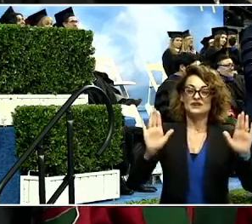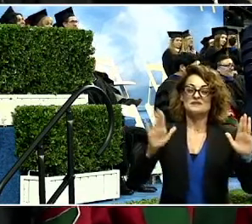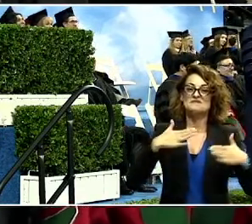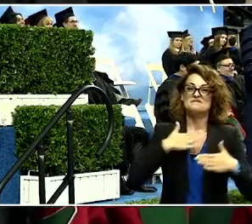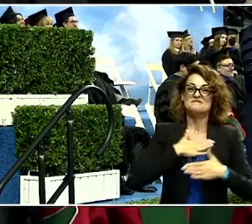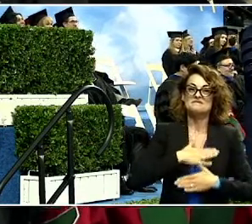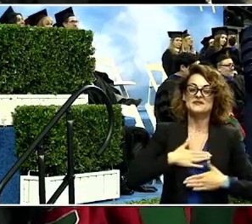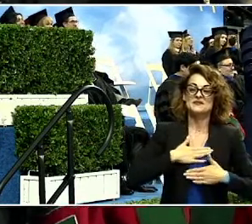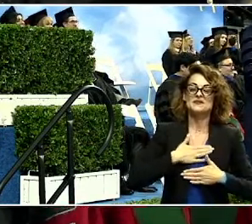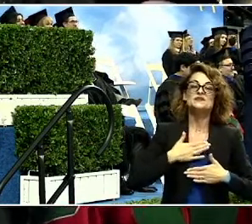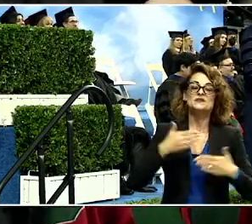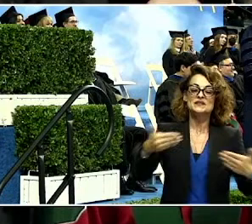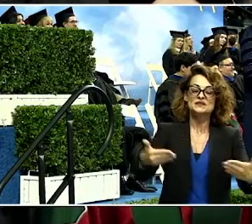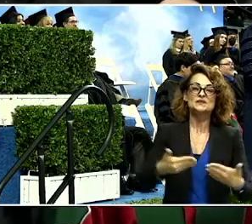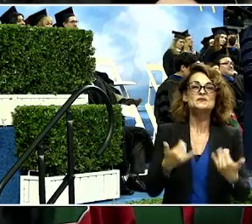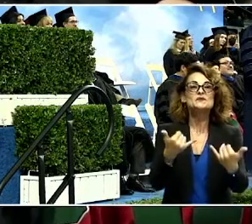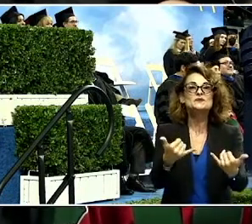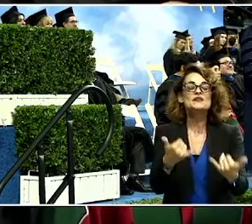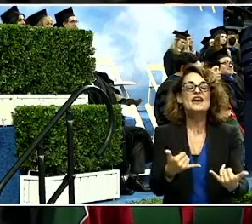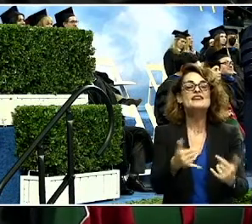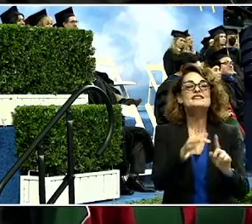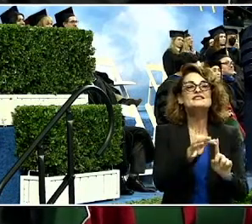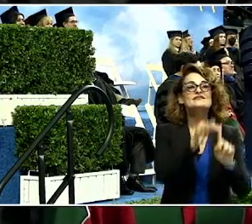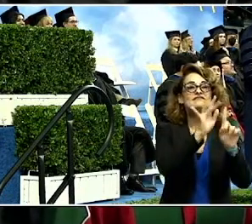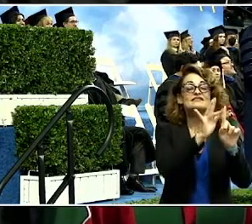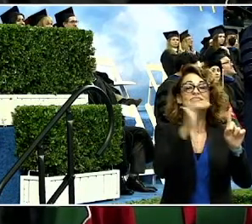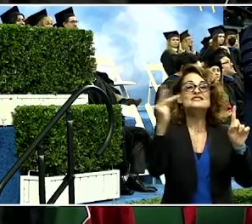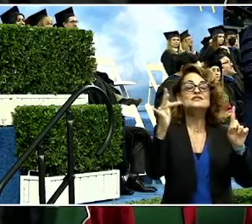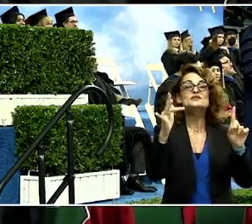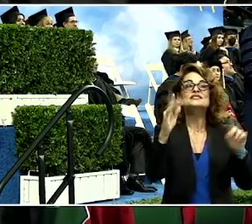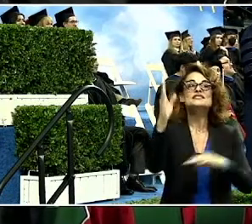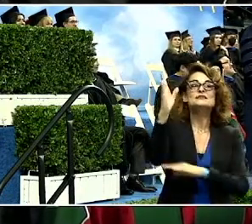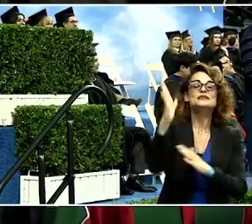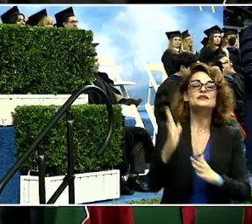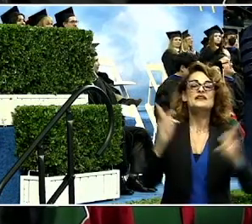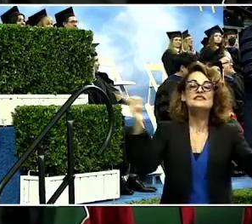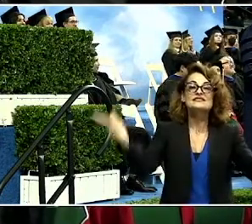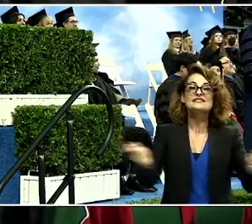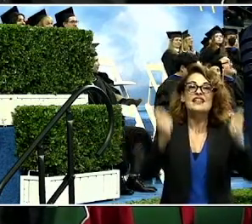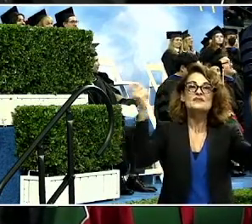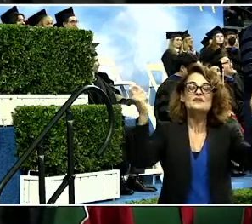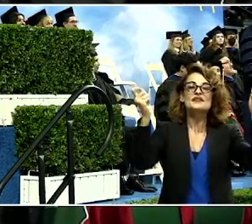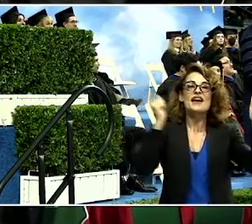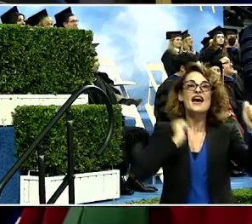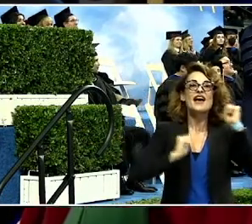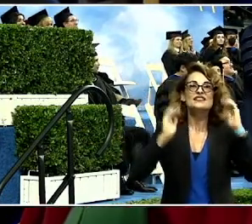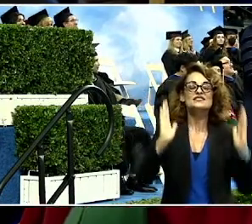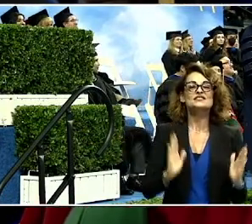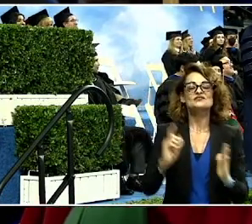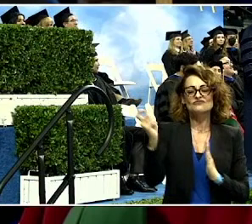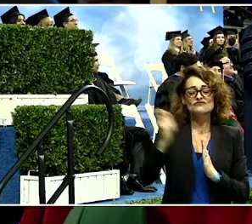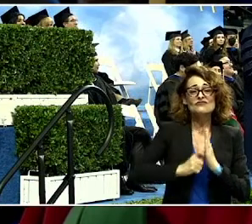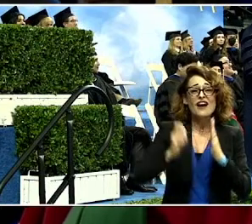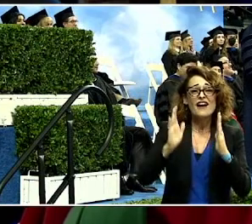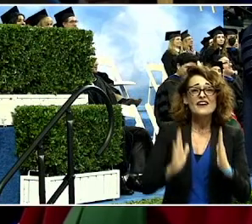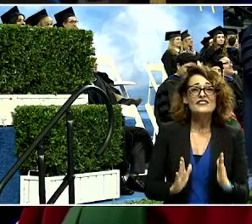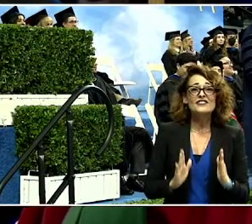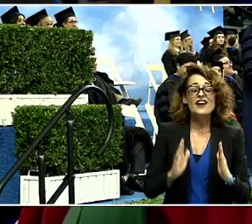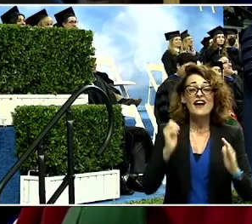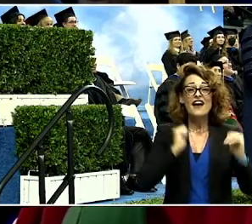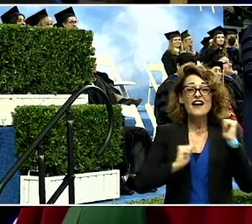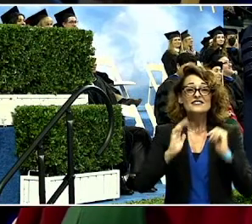today's distinguished speaker, the celebrated actor, writer, director,